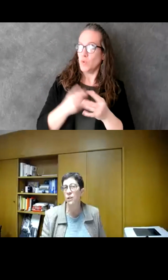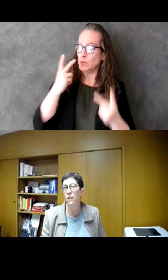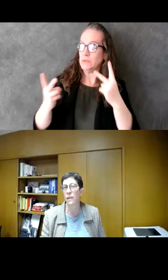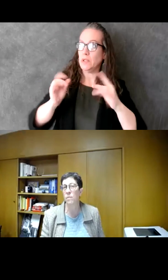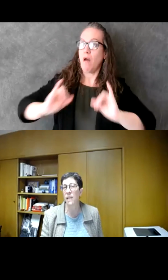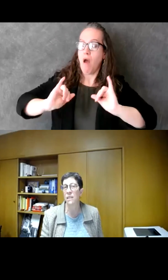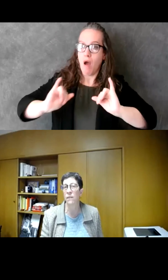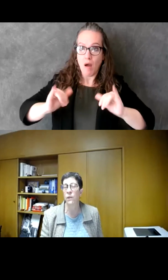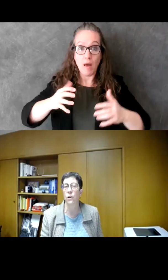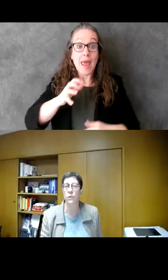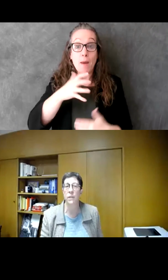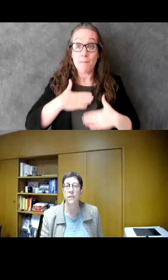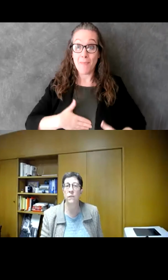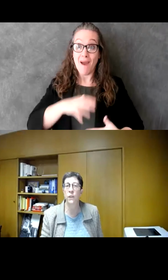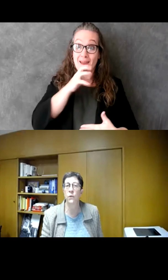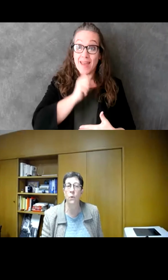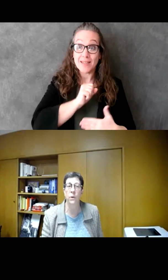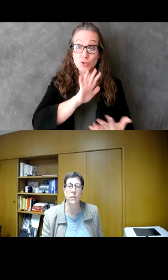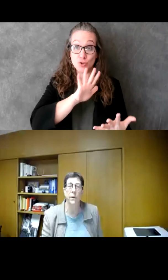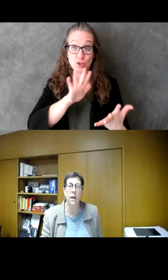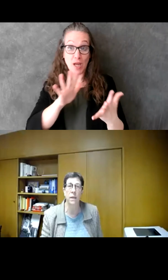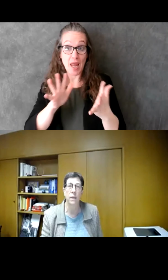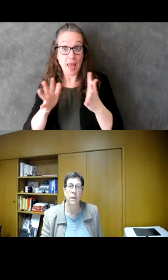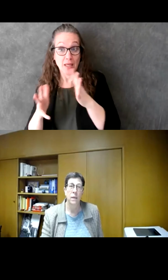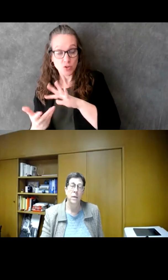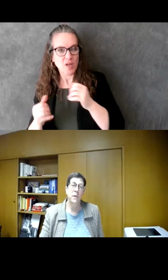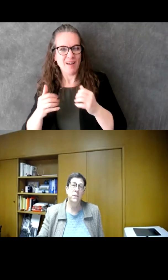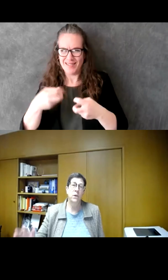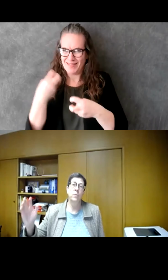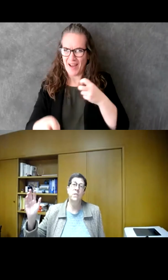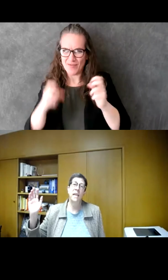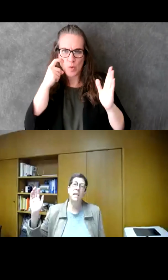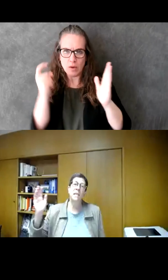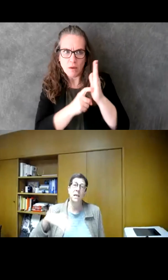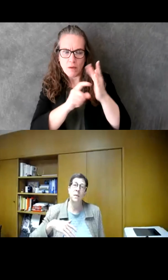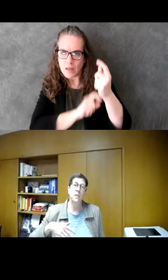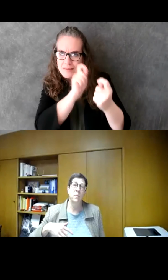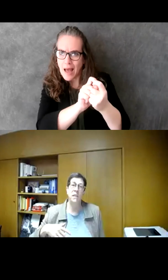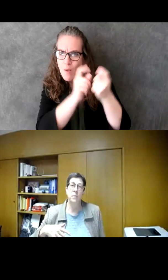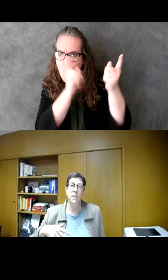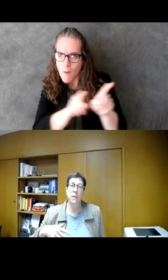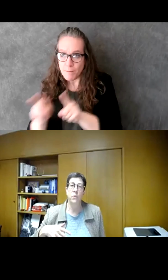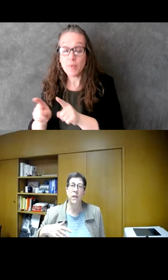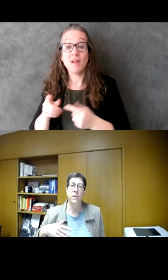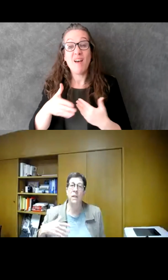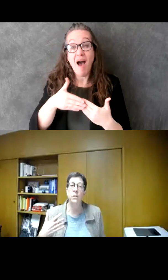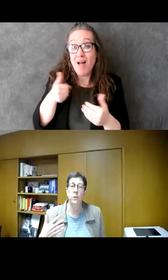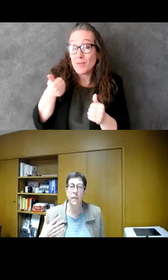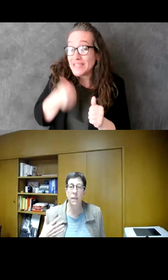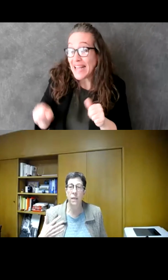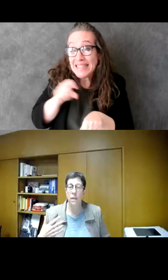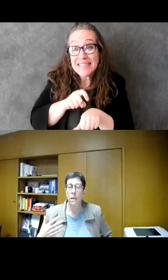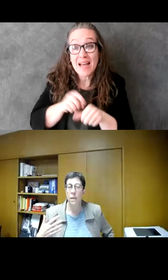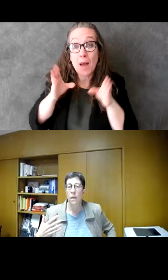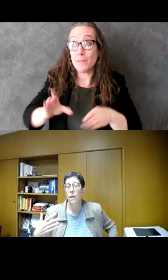of aging can make it difficult to figure out what's going on. Because almost any time somebody comes in with an